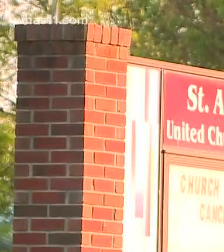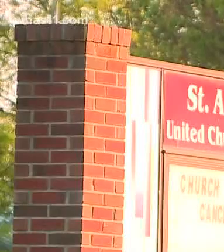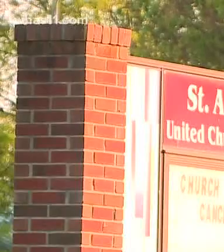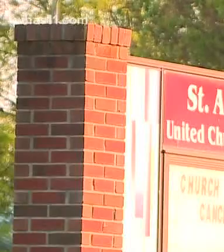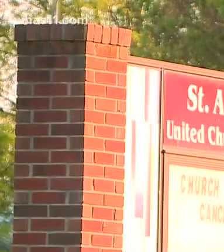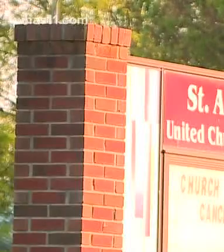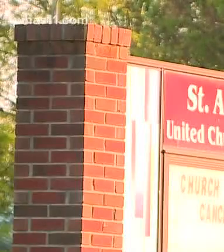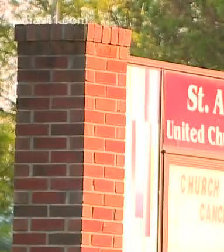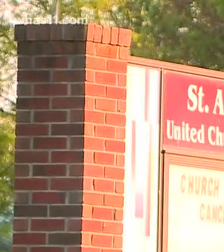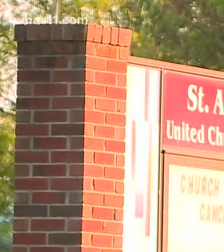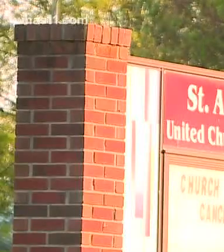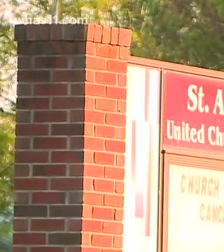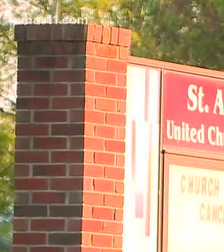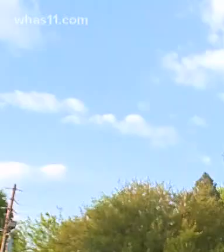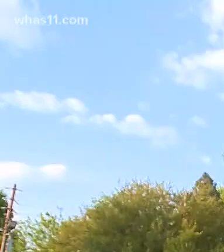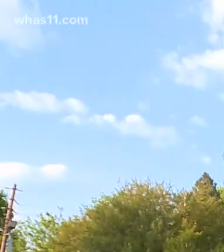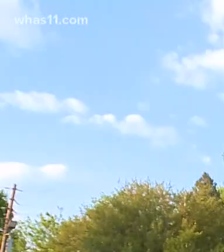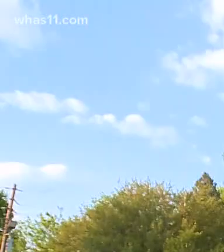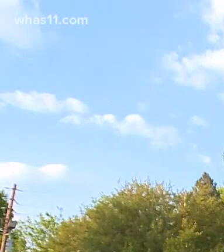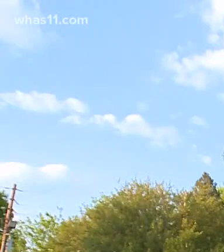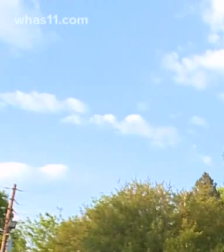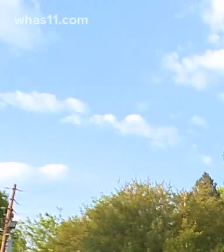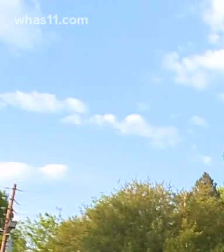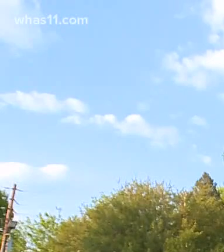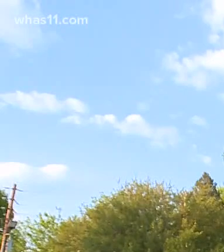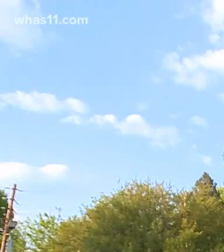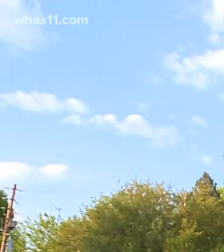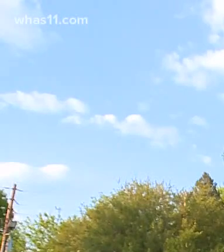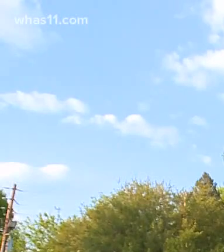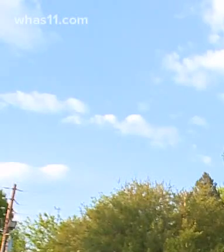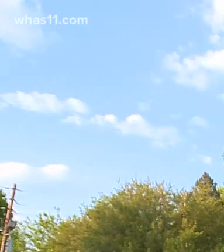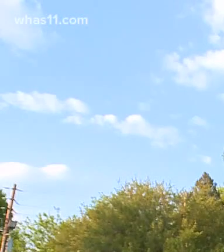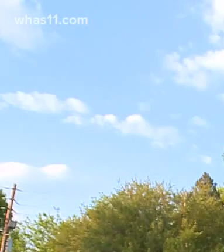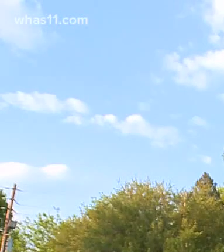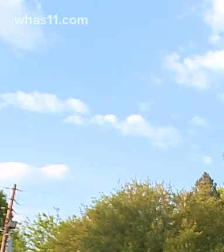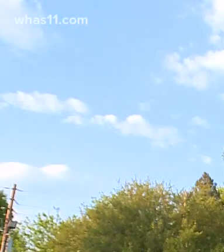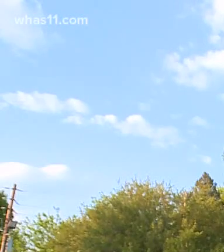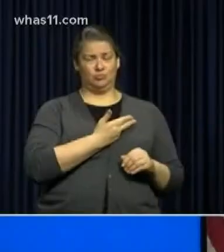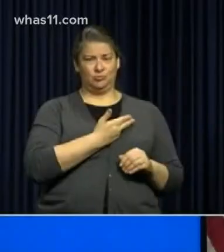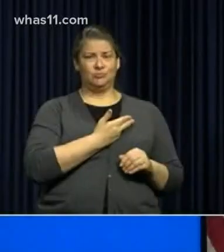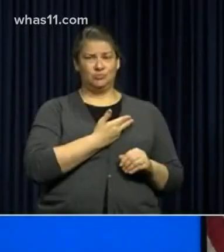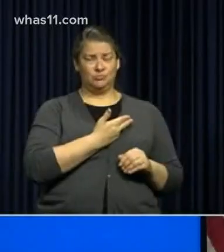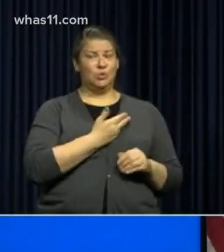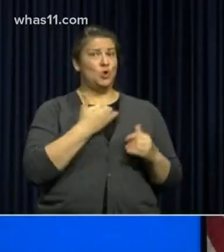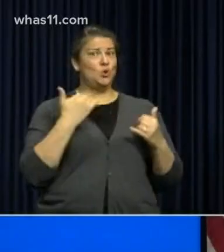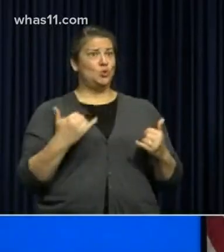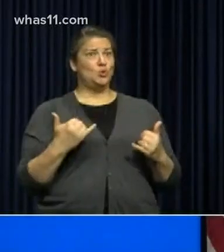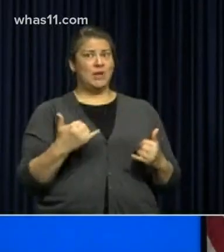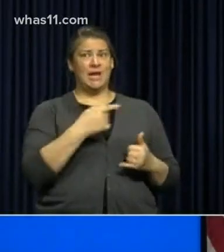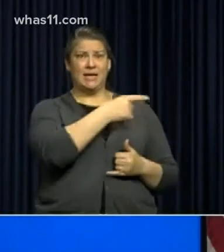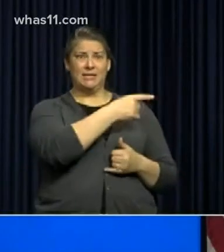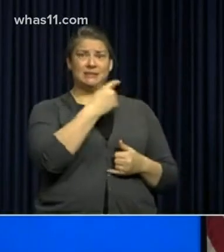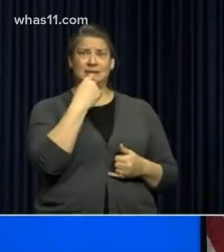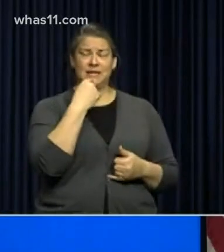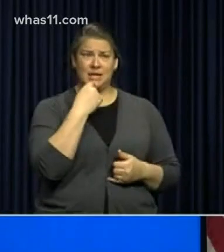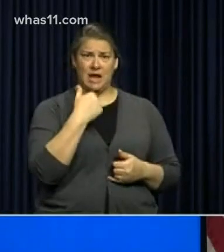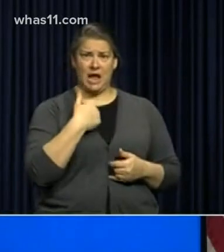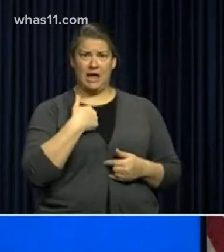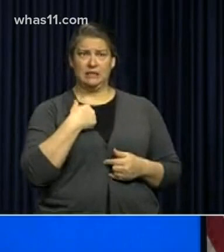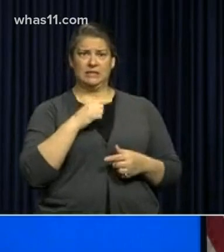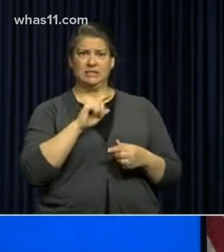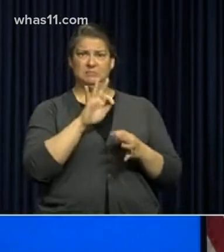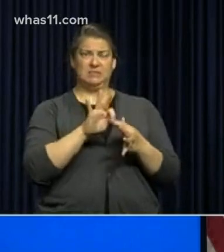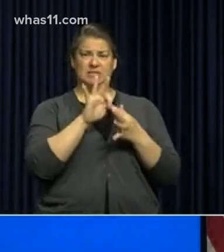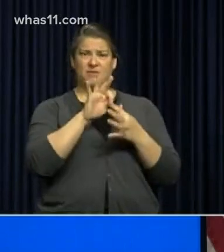Beshear says there has never been any bias, and the order goes beyond faith-based gatherings. Today he said that I had a specific order that